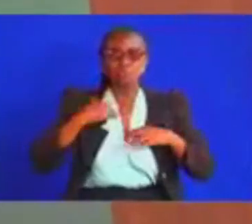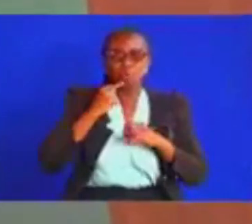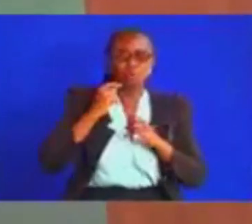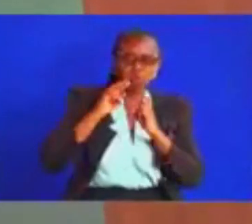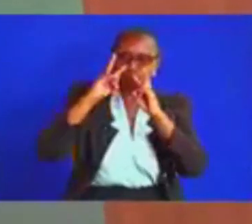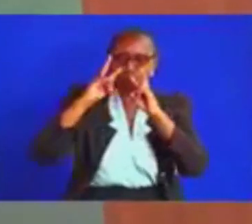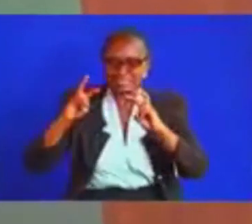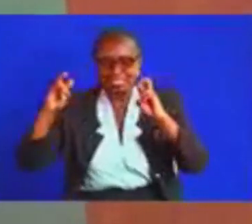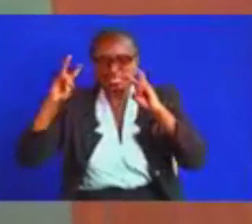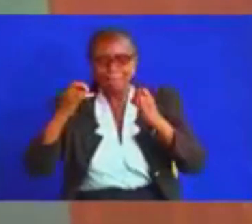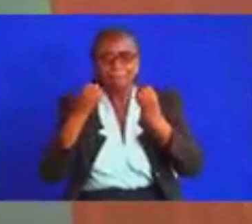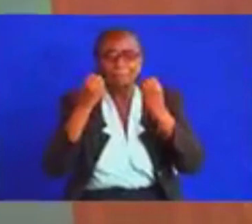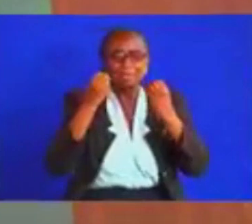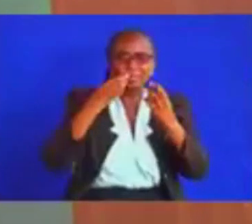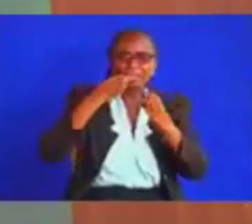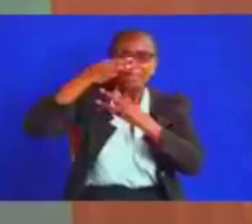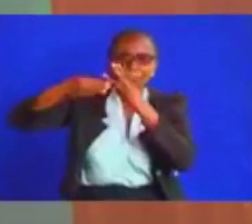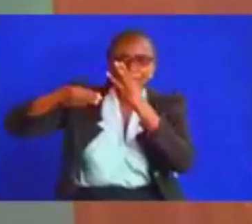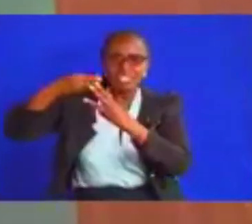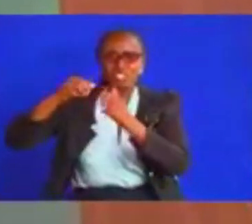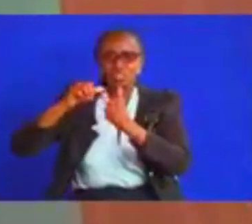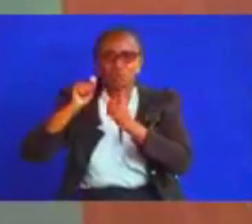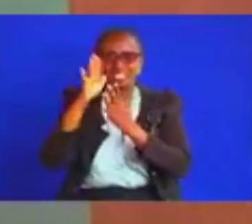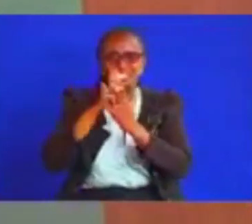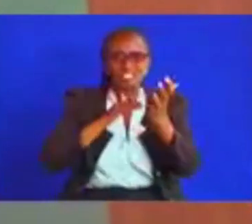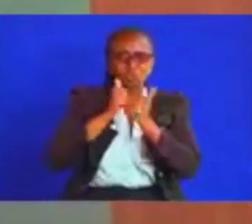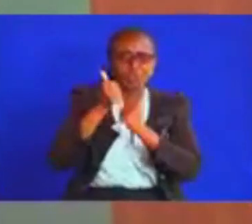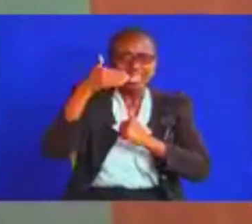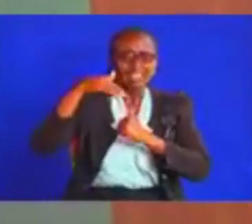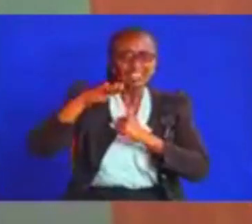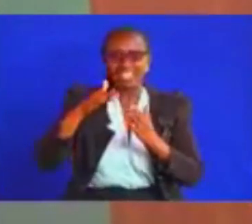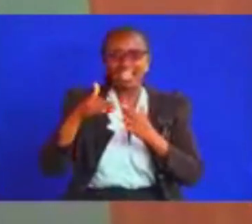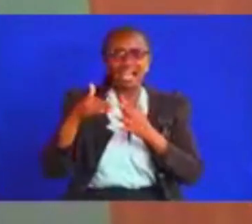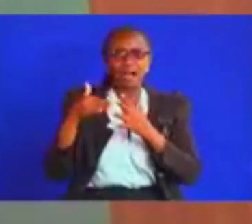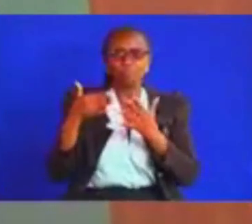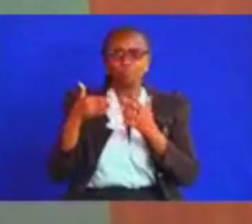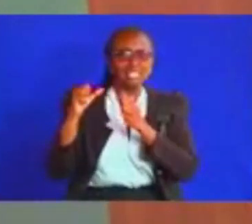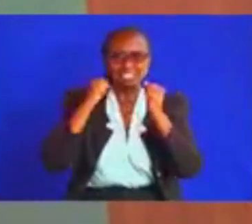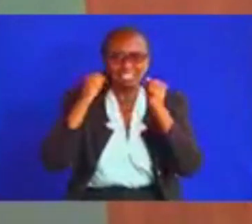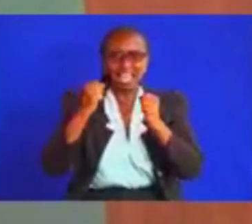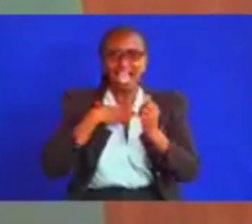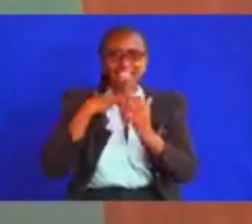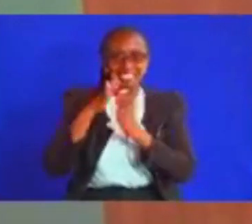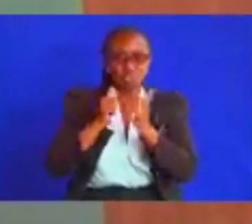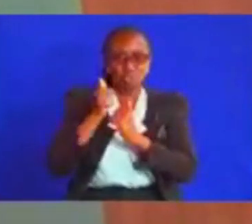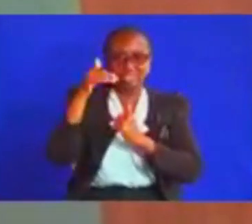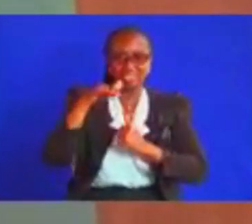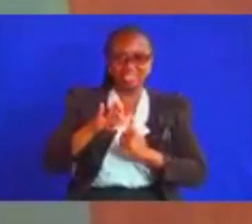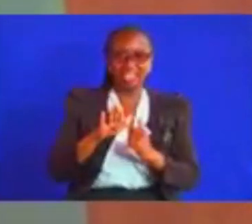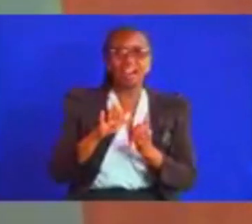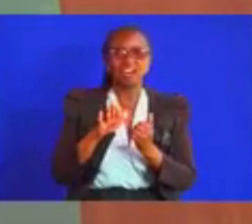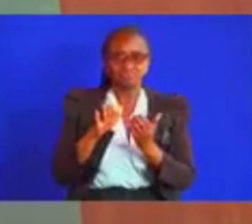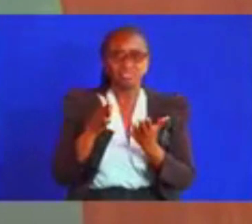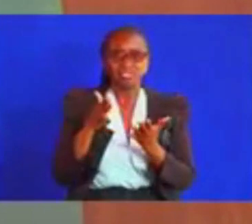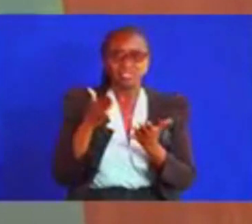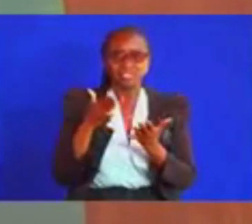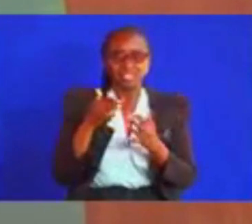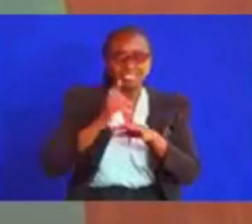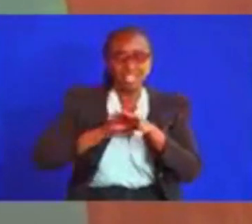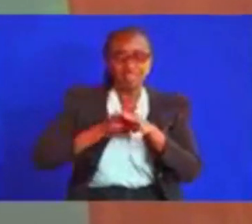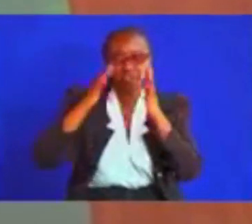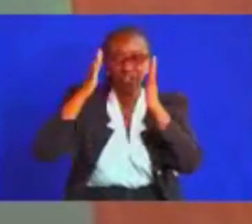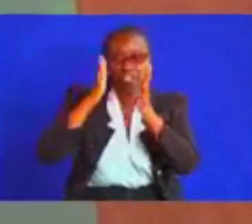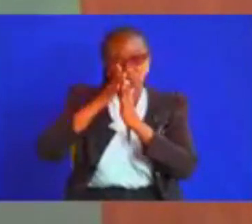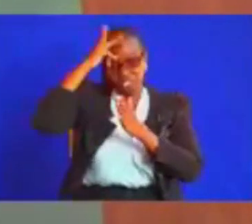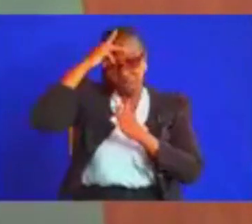of materials that have destroyed their stability and destroyed their pursuit as far as the knowledge of God is concerned.